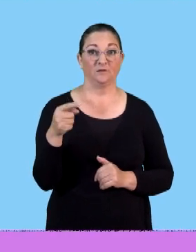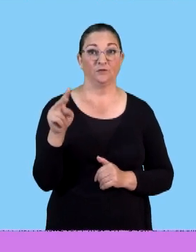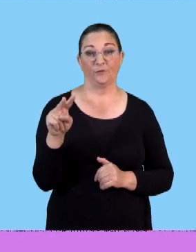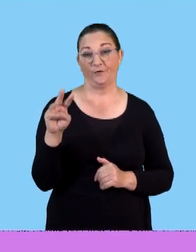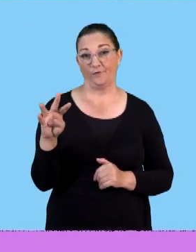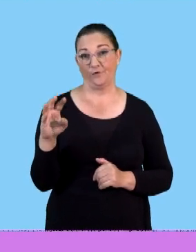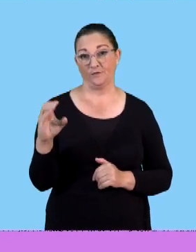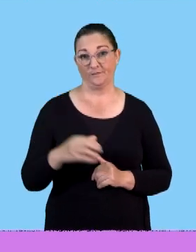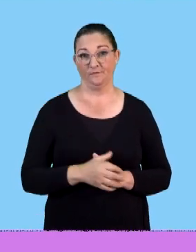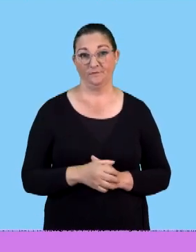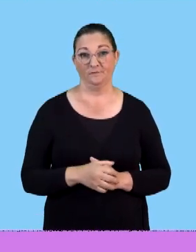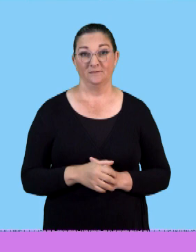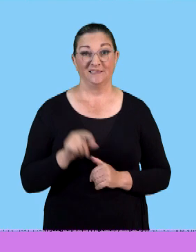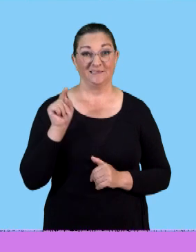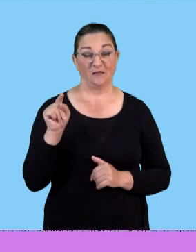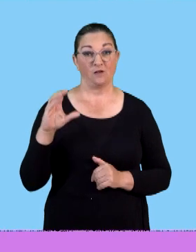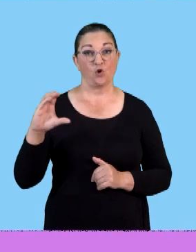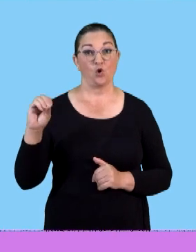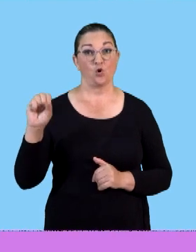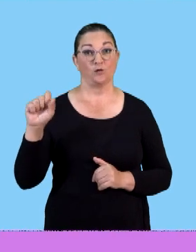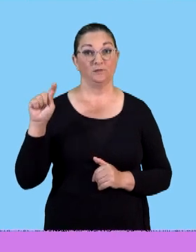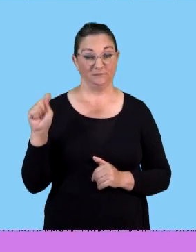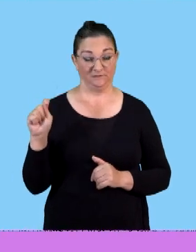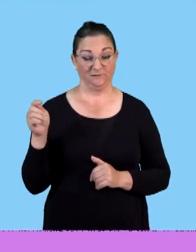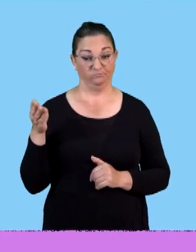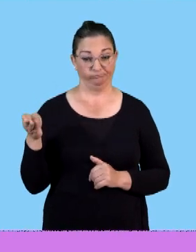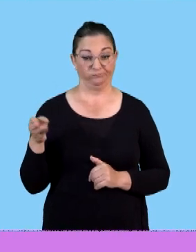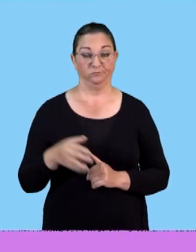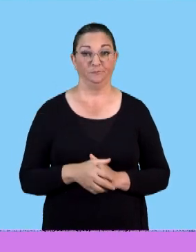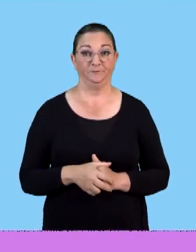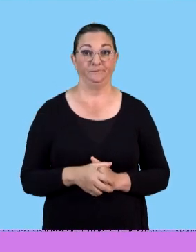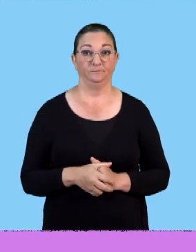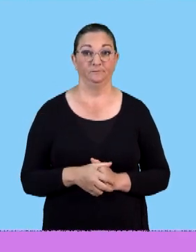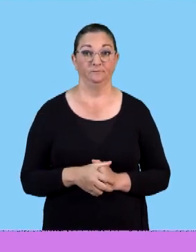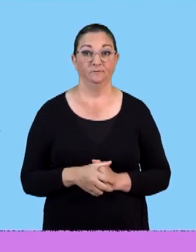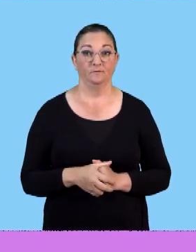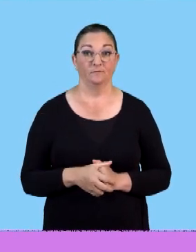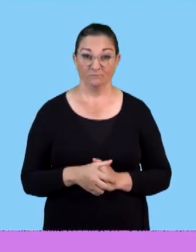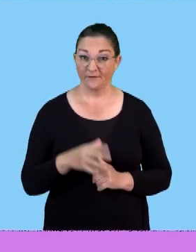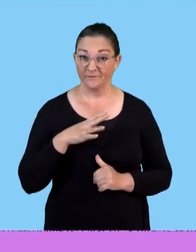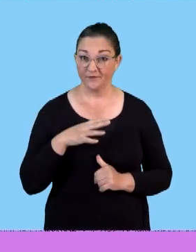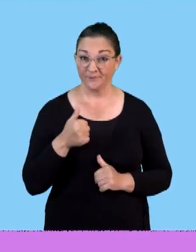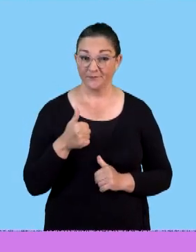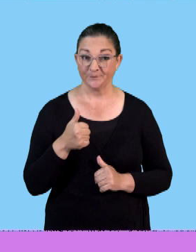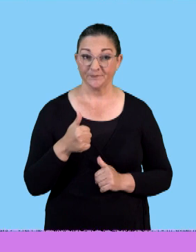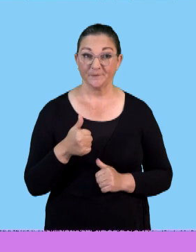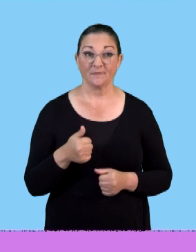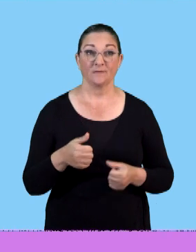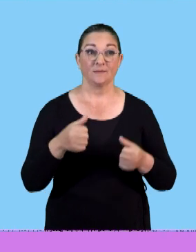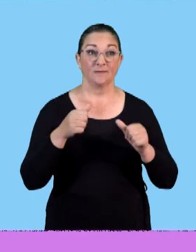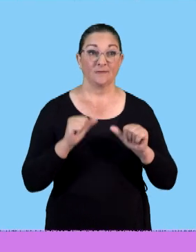429,627 rand and 24 cents. This is our cost price. Are we